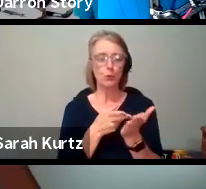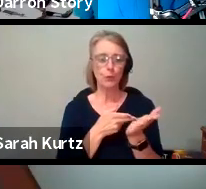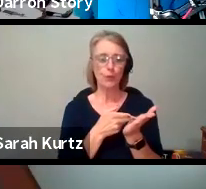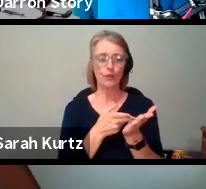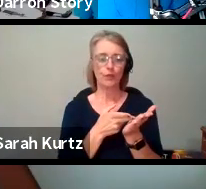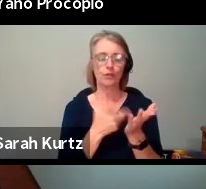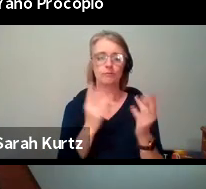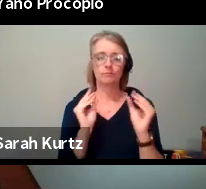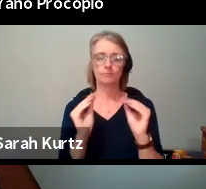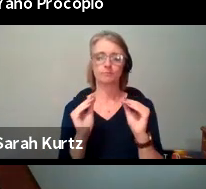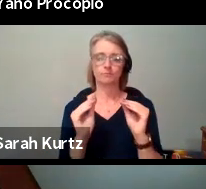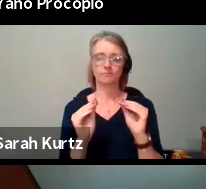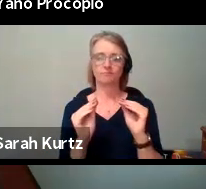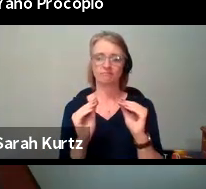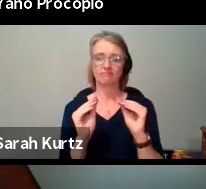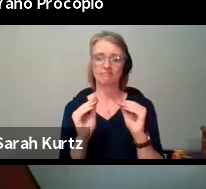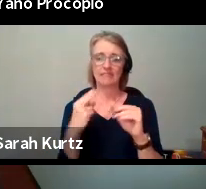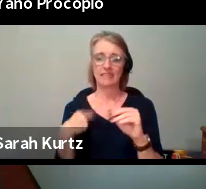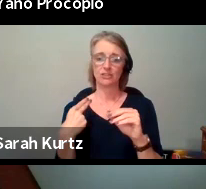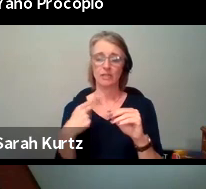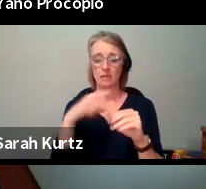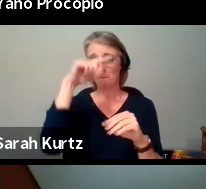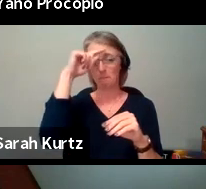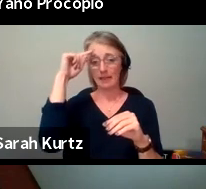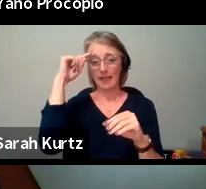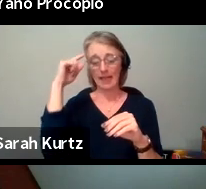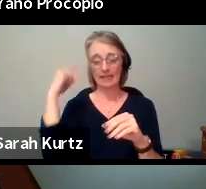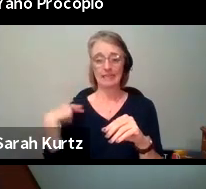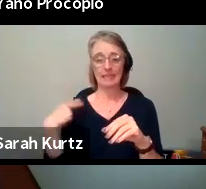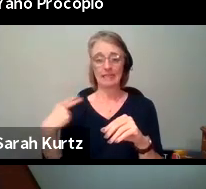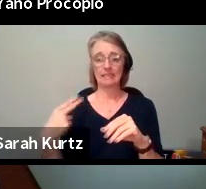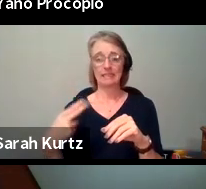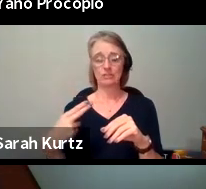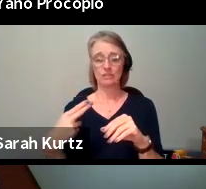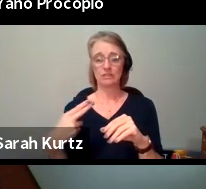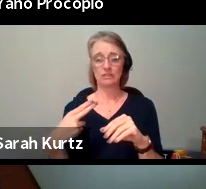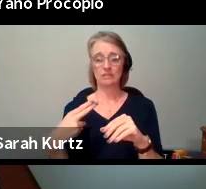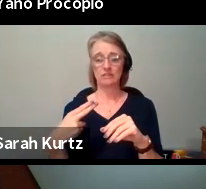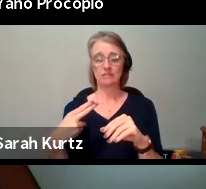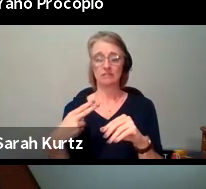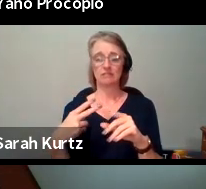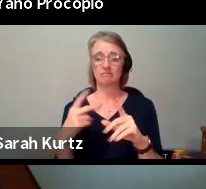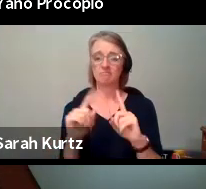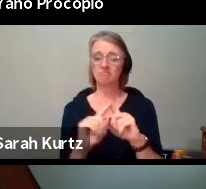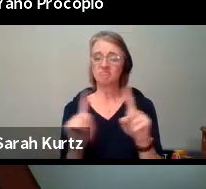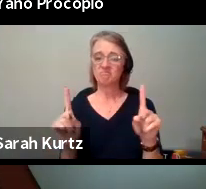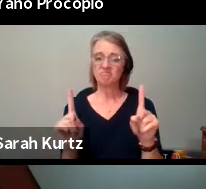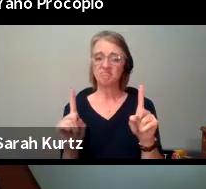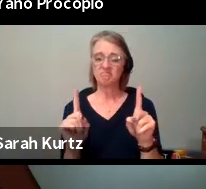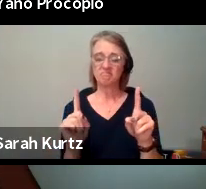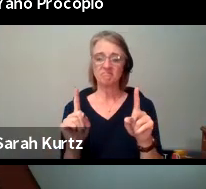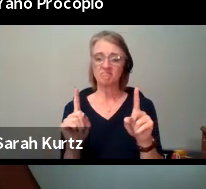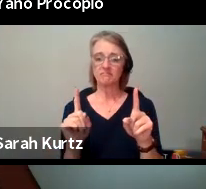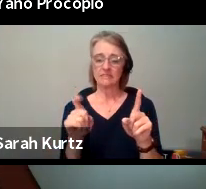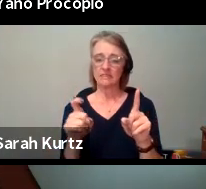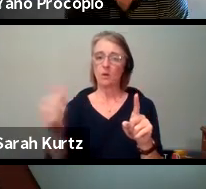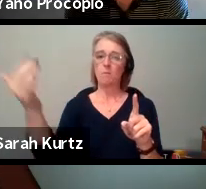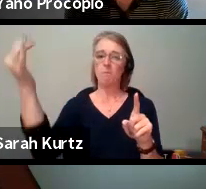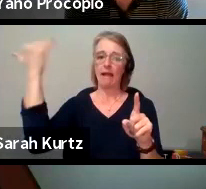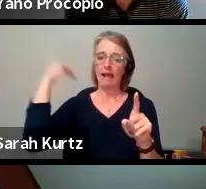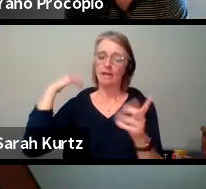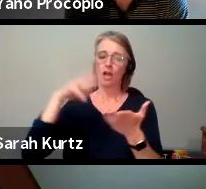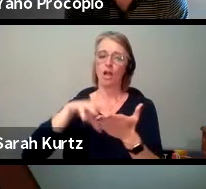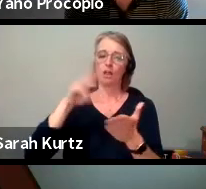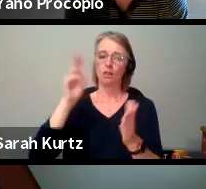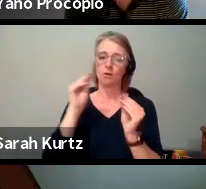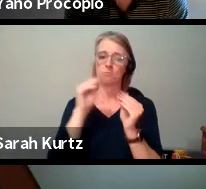history has been a lie. Black history has been whitewashed. So I think it's very important to go even further back to